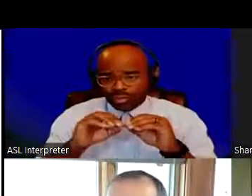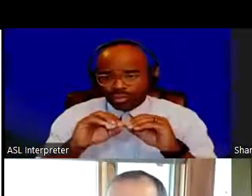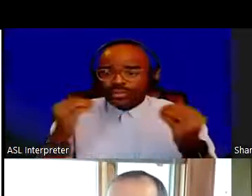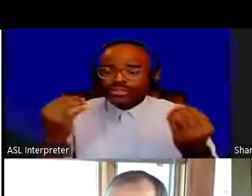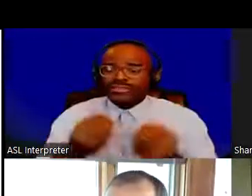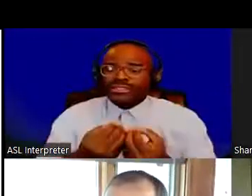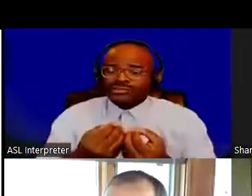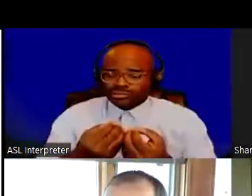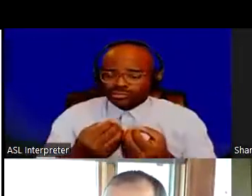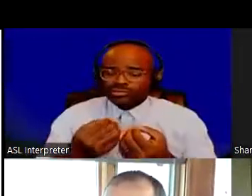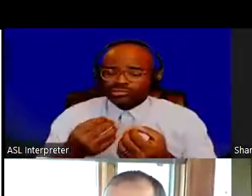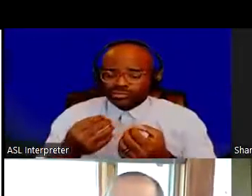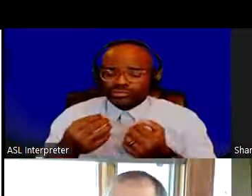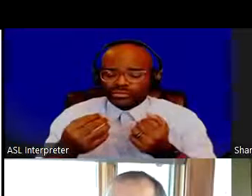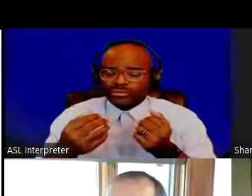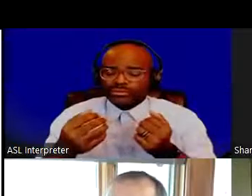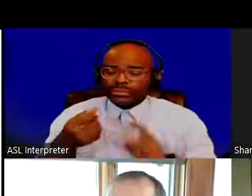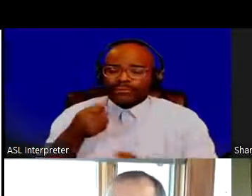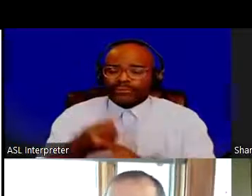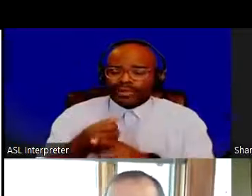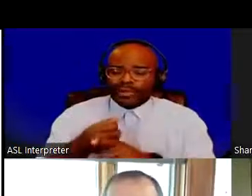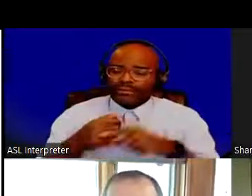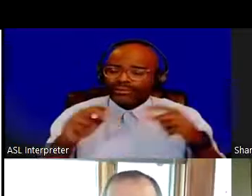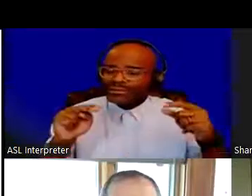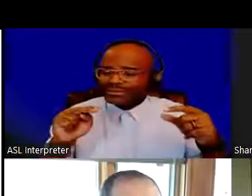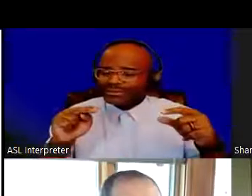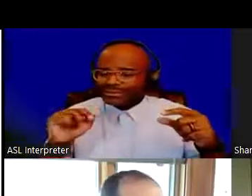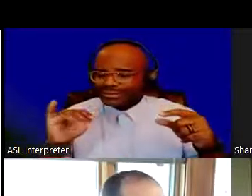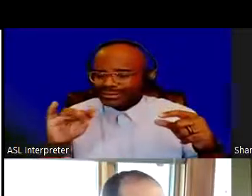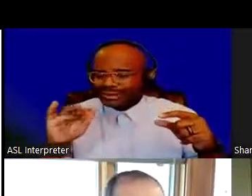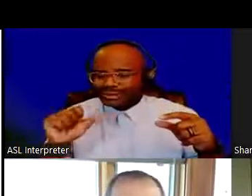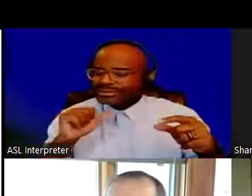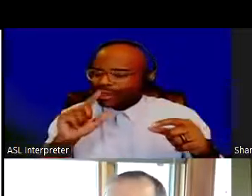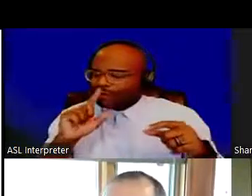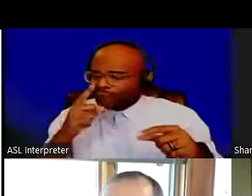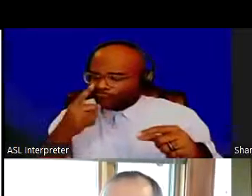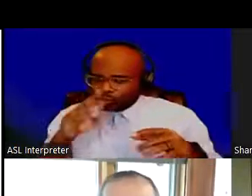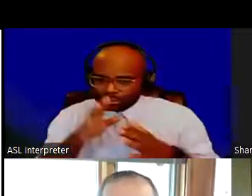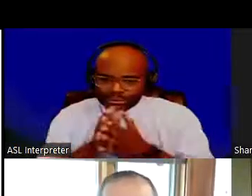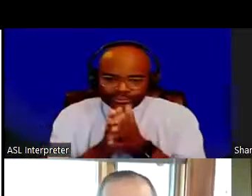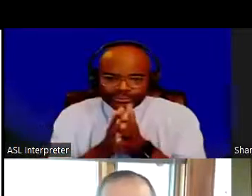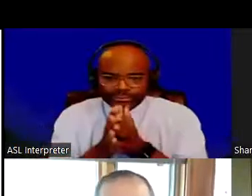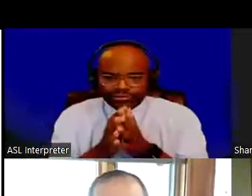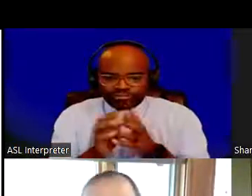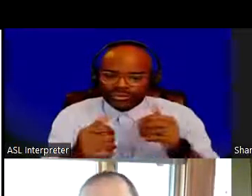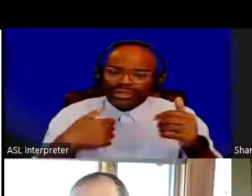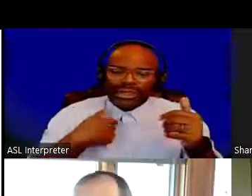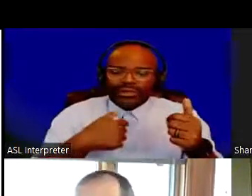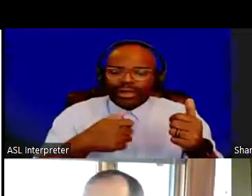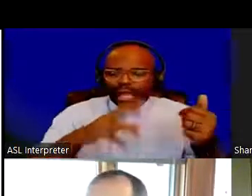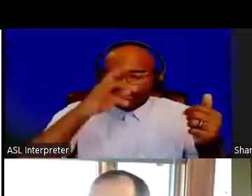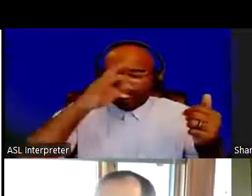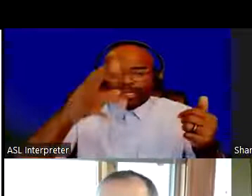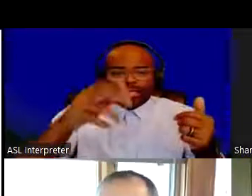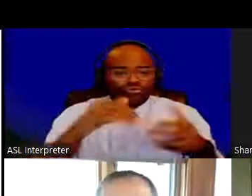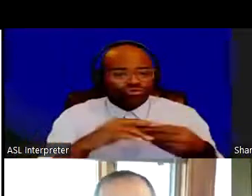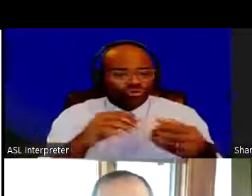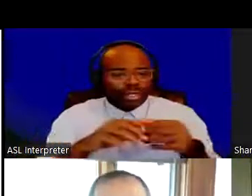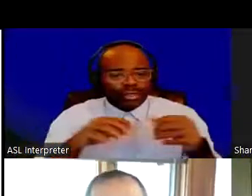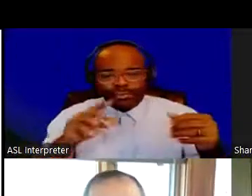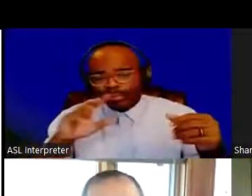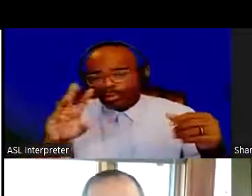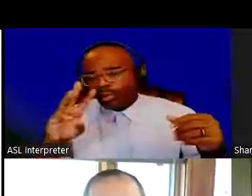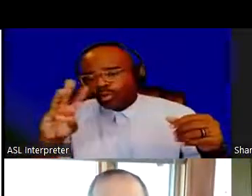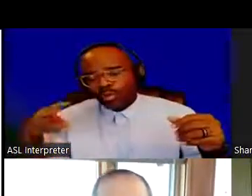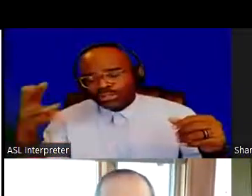more than interest. This would be a good chance for me to just make up all kinds of fun stories about how people in Washington and Oregon don't care